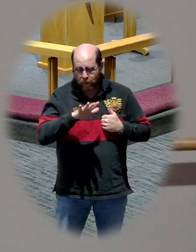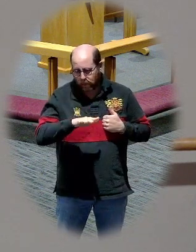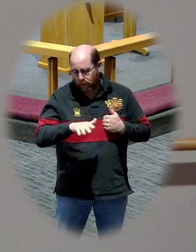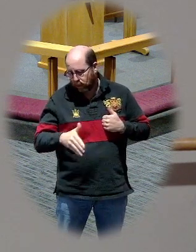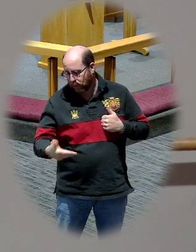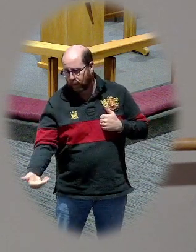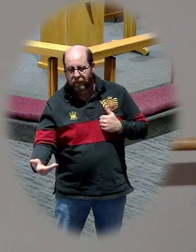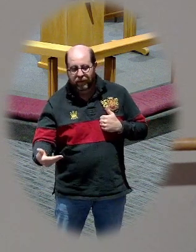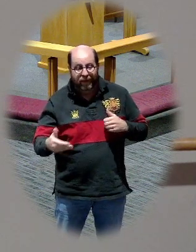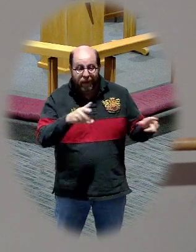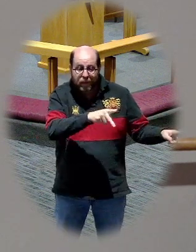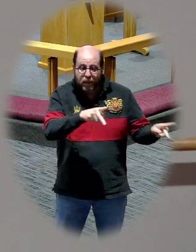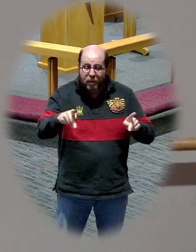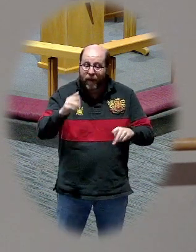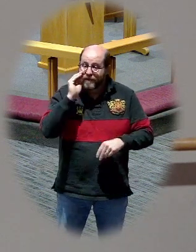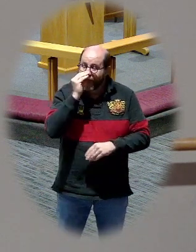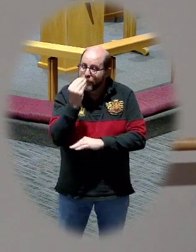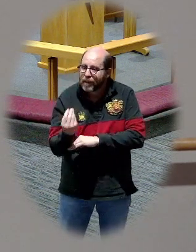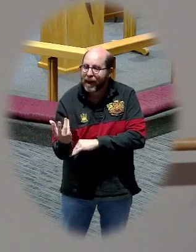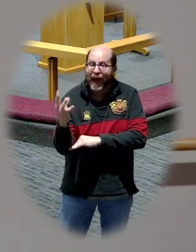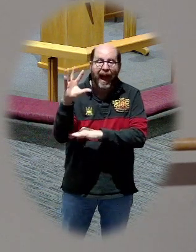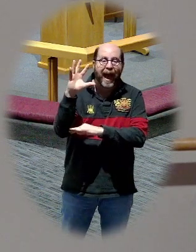like flowers that wither and decay."